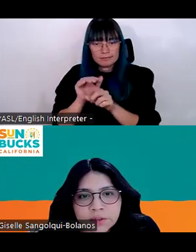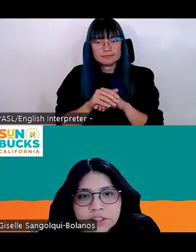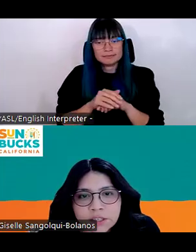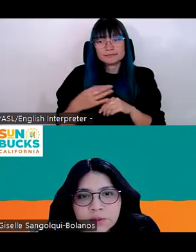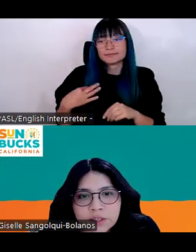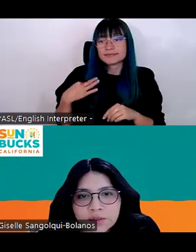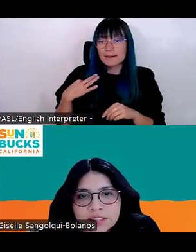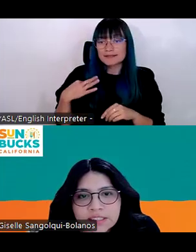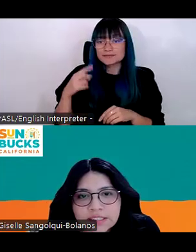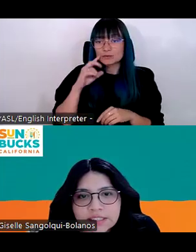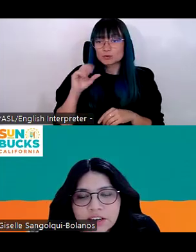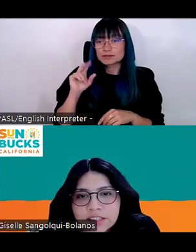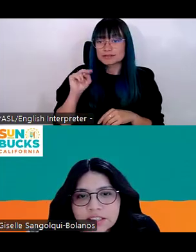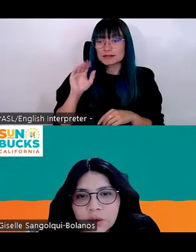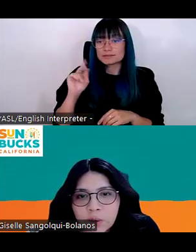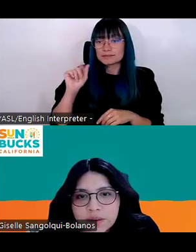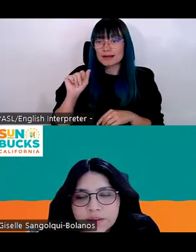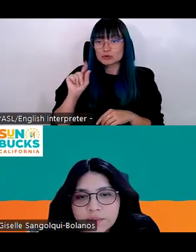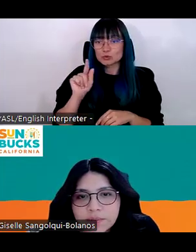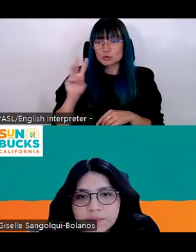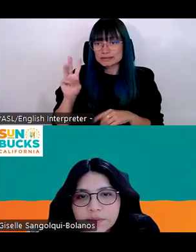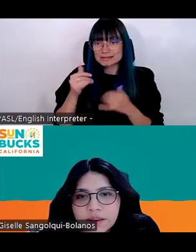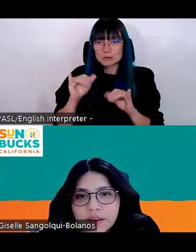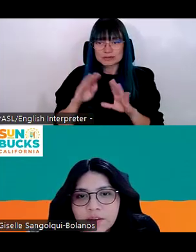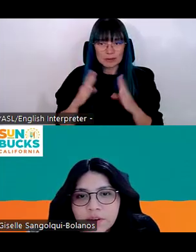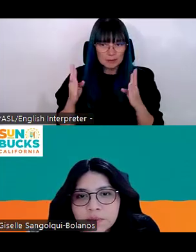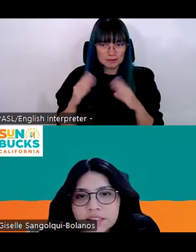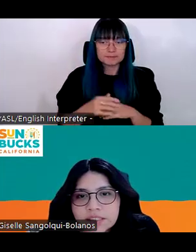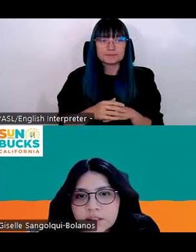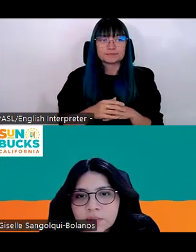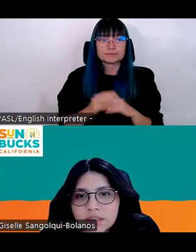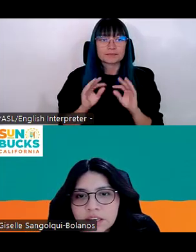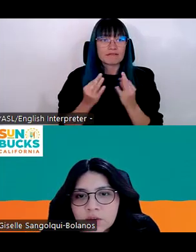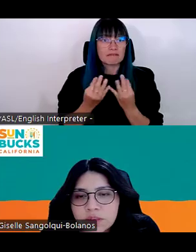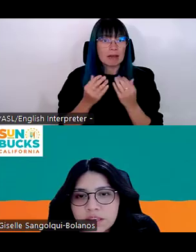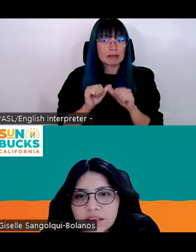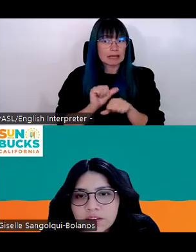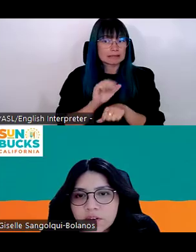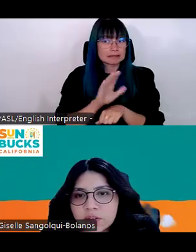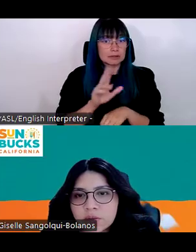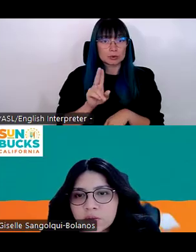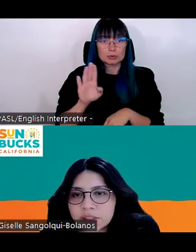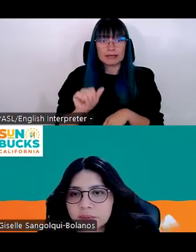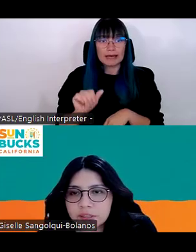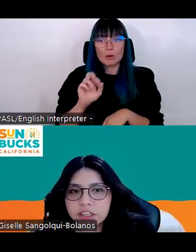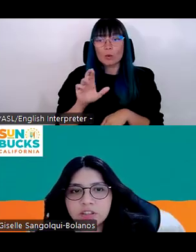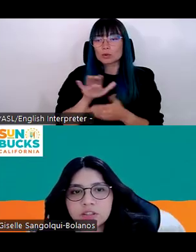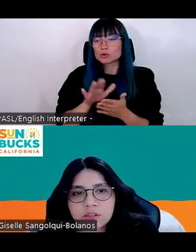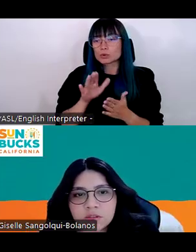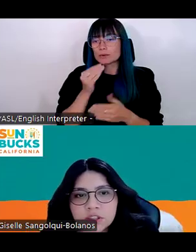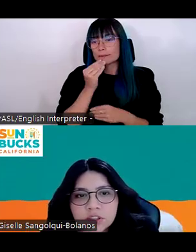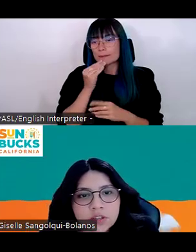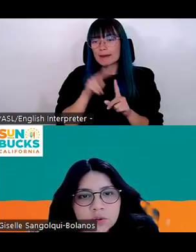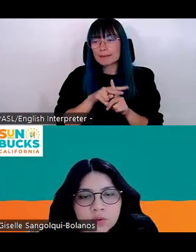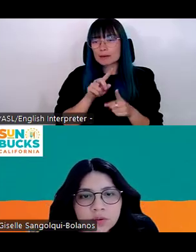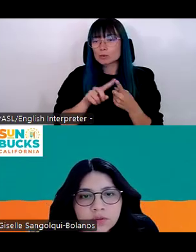Applications for Sandbox 2026 are still open. Families can submit a UBA or a school meal application